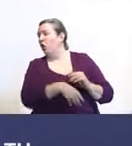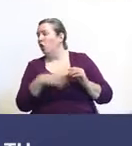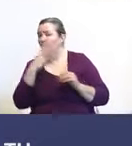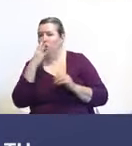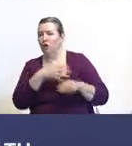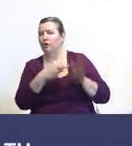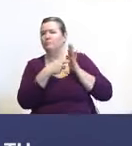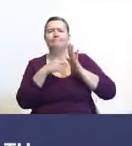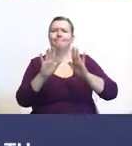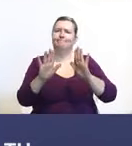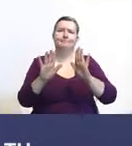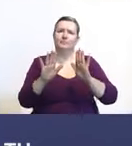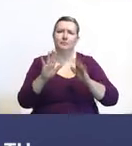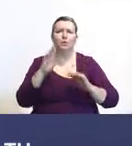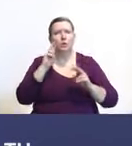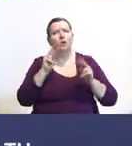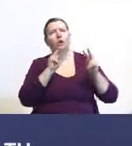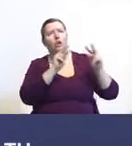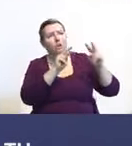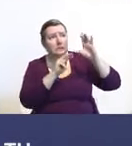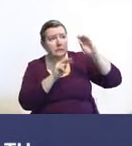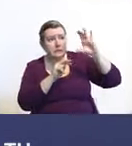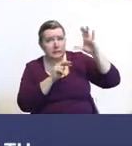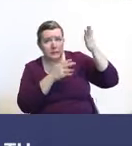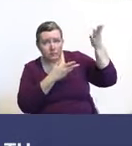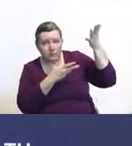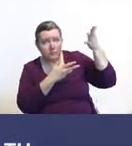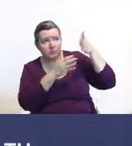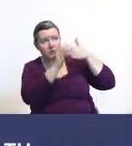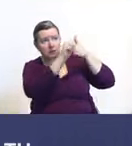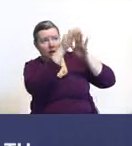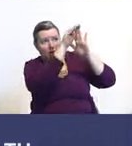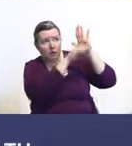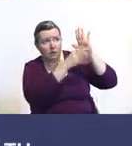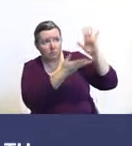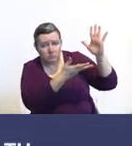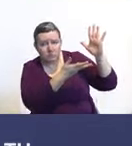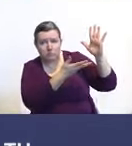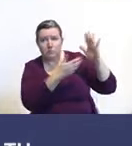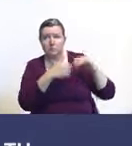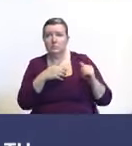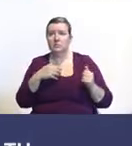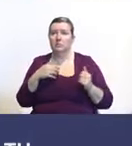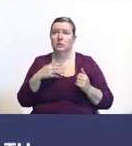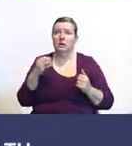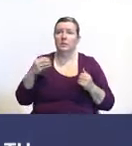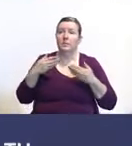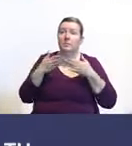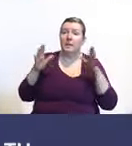with the guidance. I hope that makes sense. No news in the public health